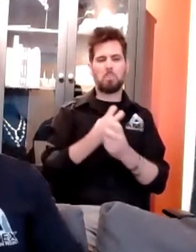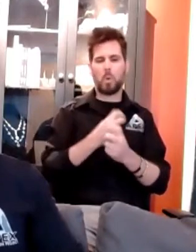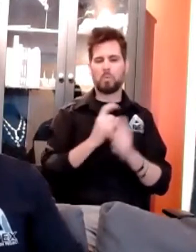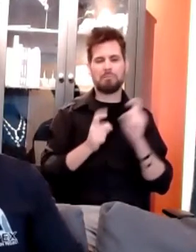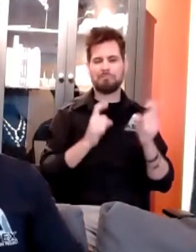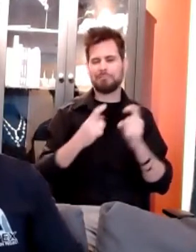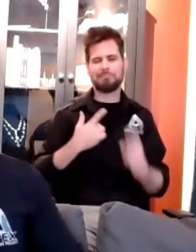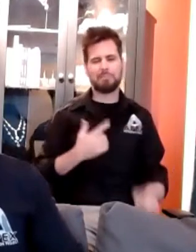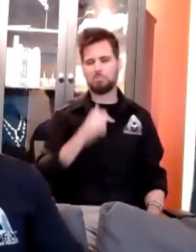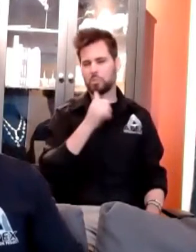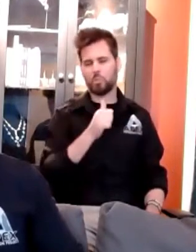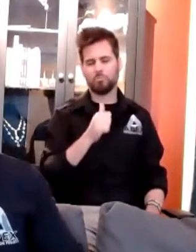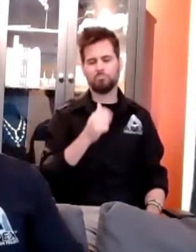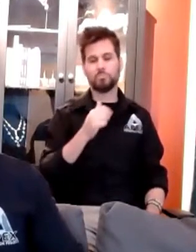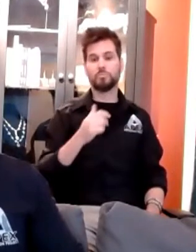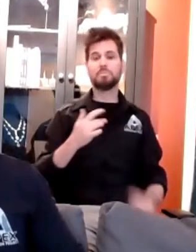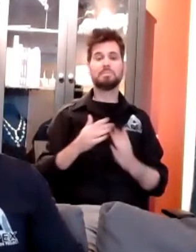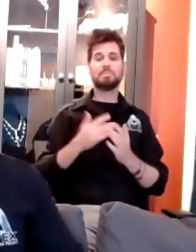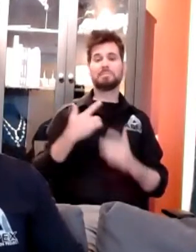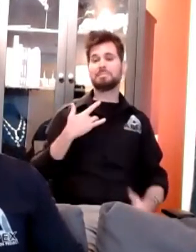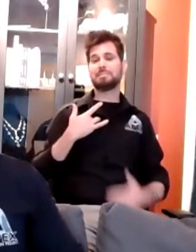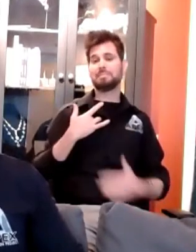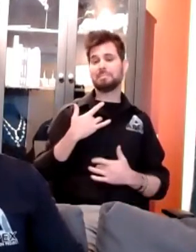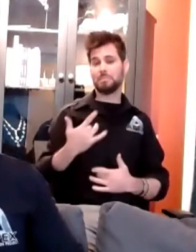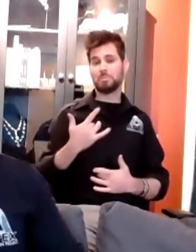pretty much of a treat as it is. Hey, Kuna,